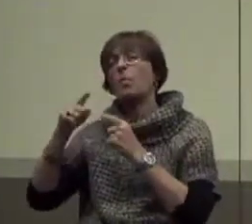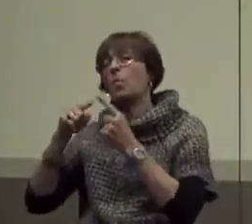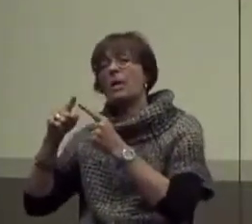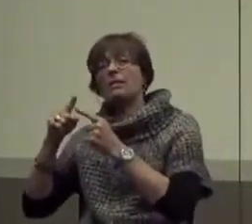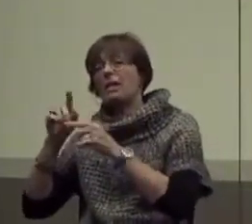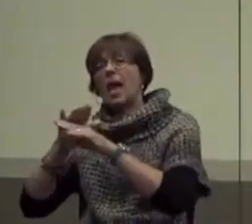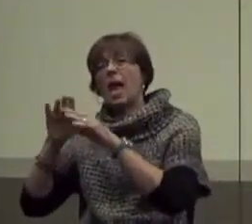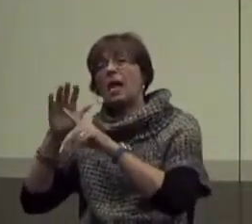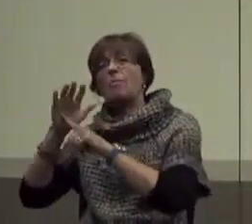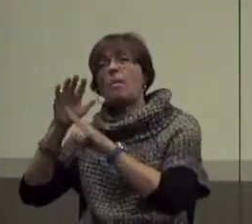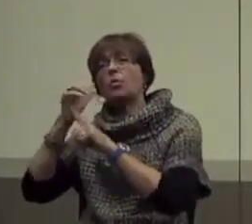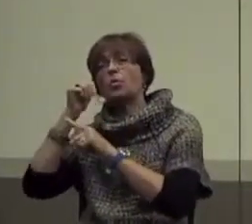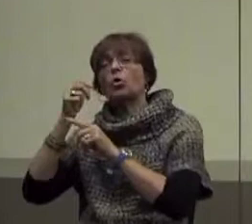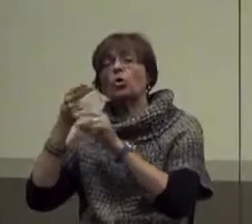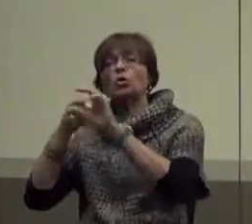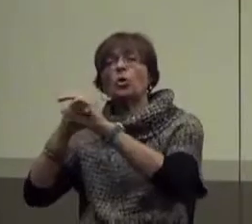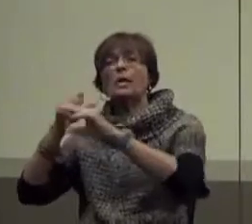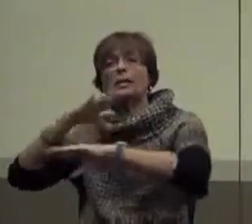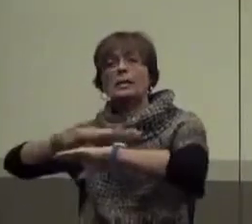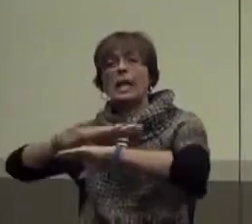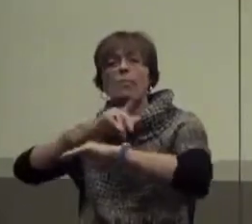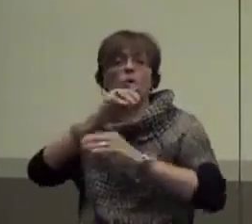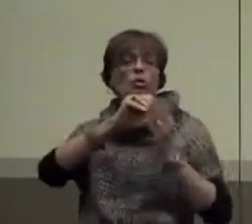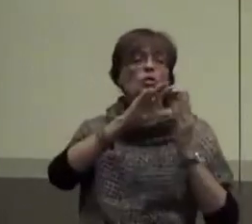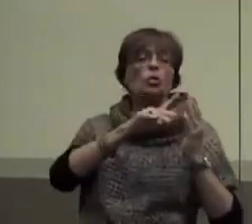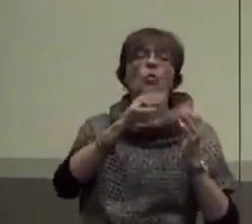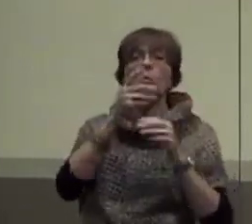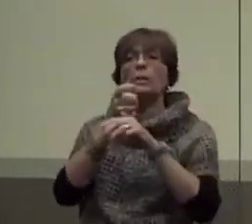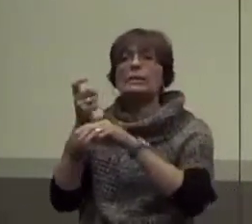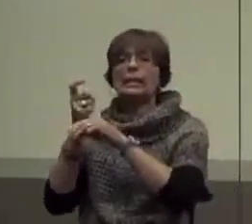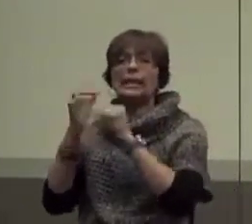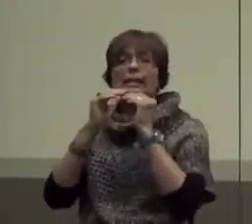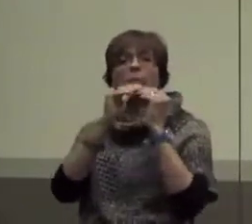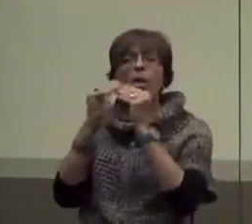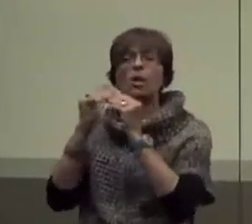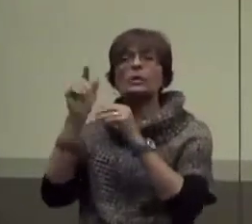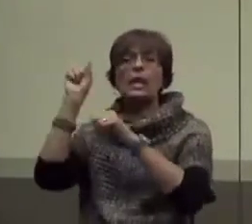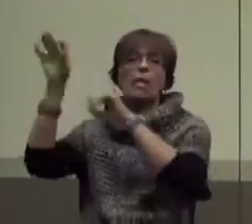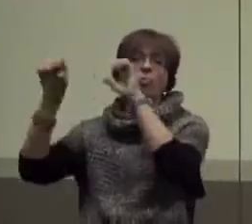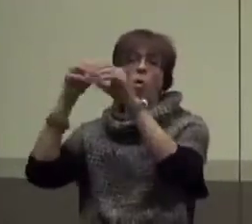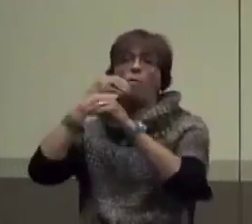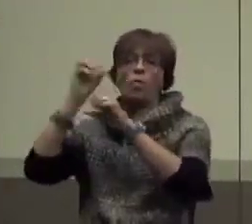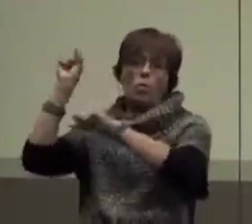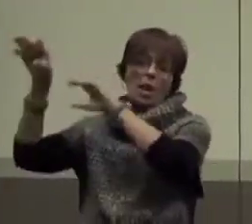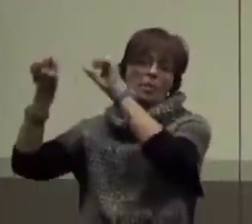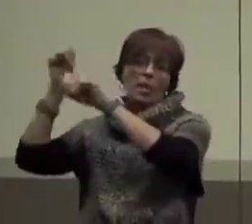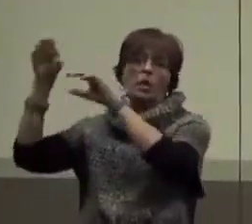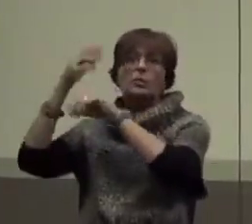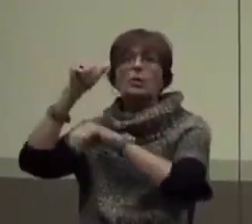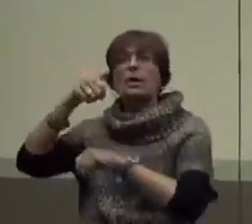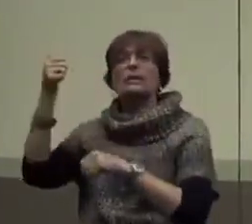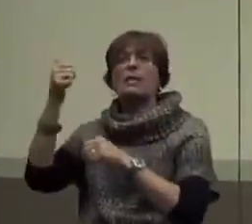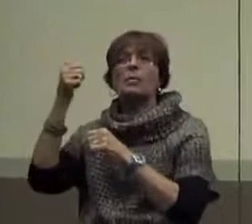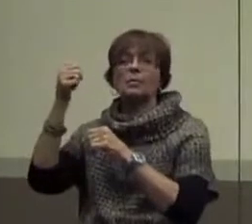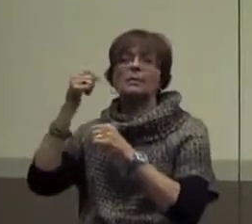table, the student will tease peers and throw food at peers because others